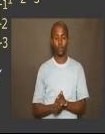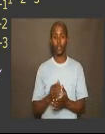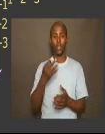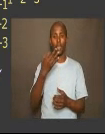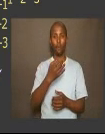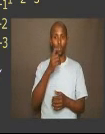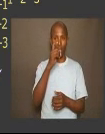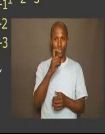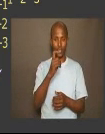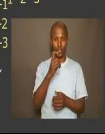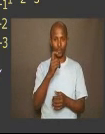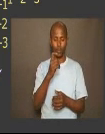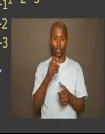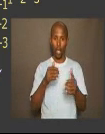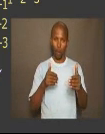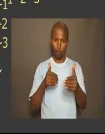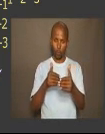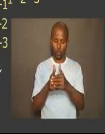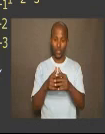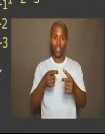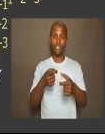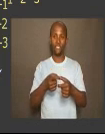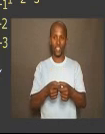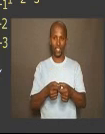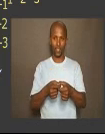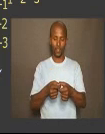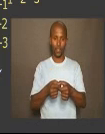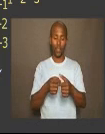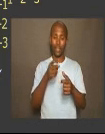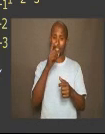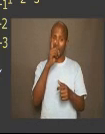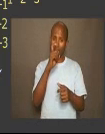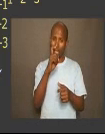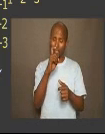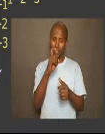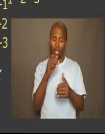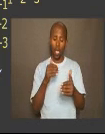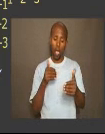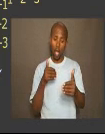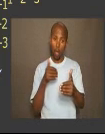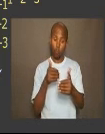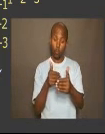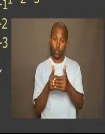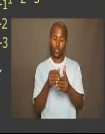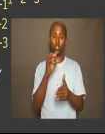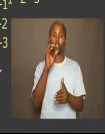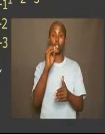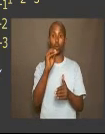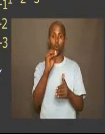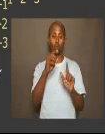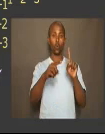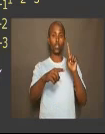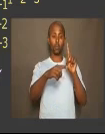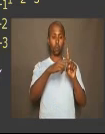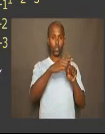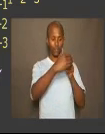F of x approaches infinity as x approaches 0 on the